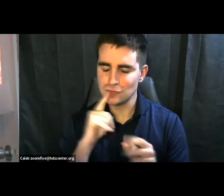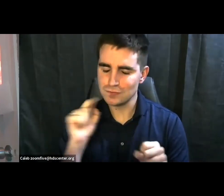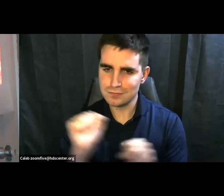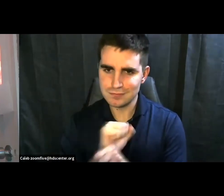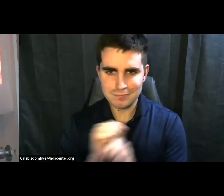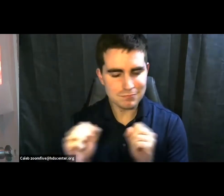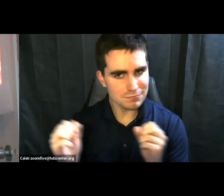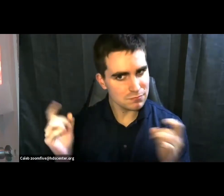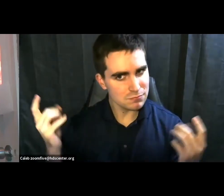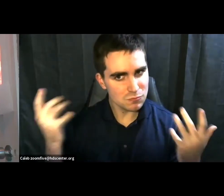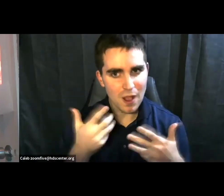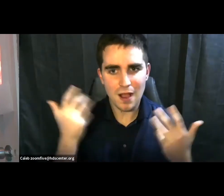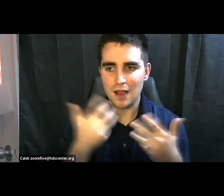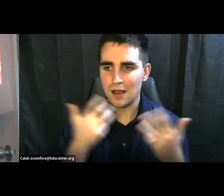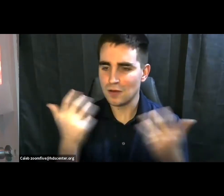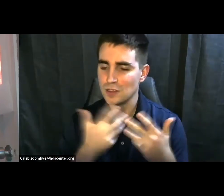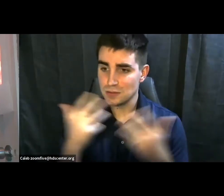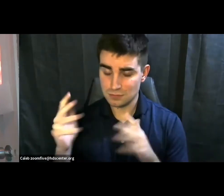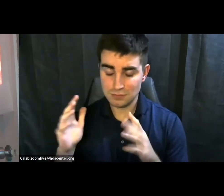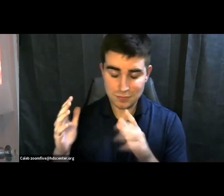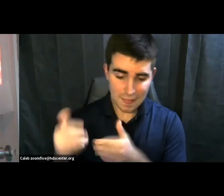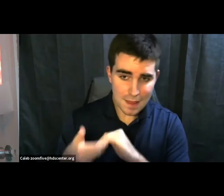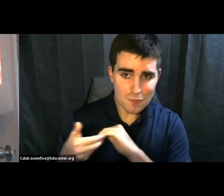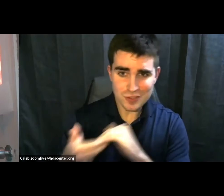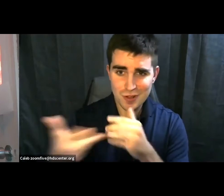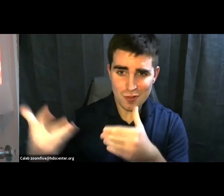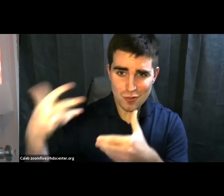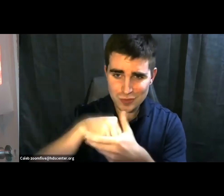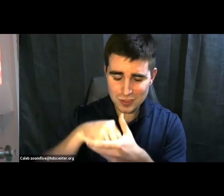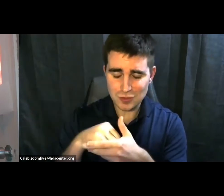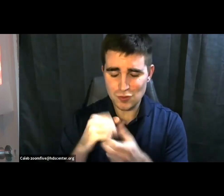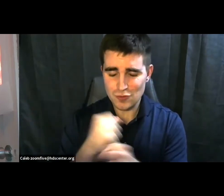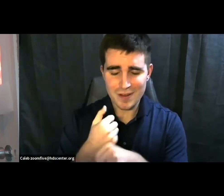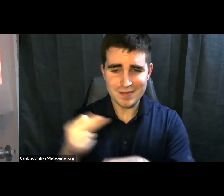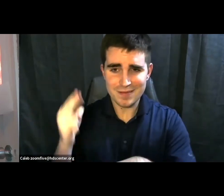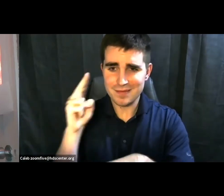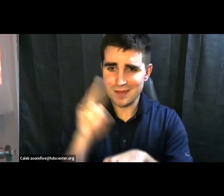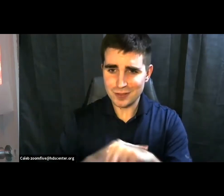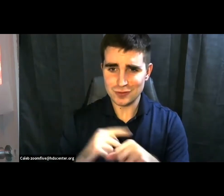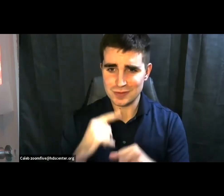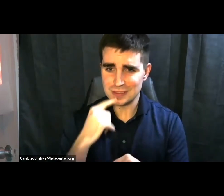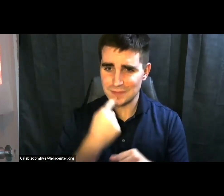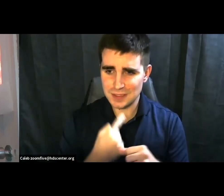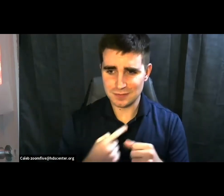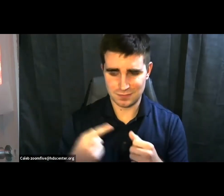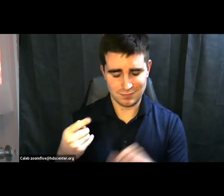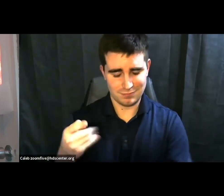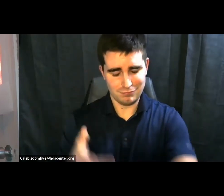of collaboration and inclusion that created nationally significant innovation and